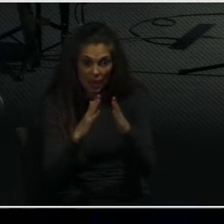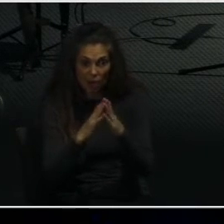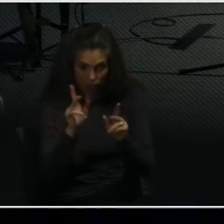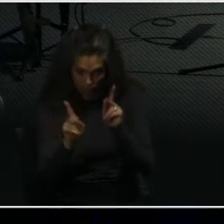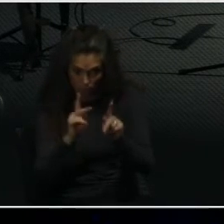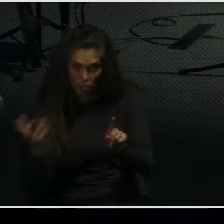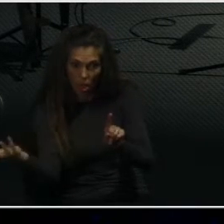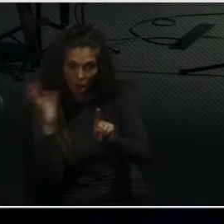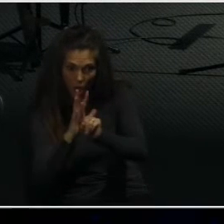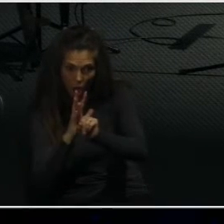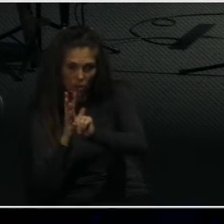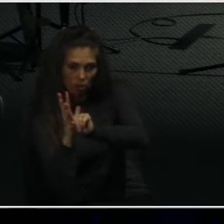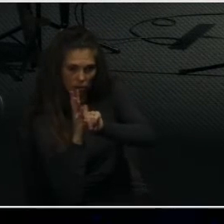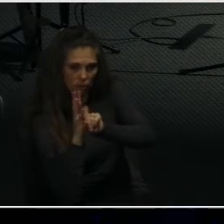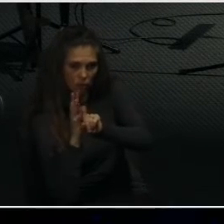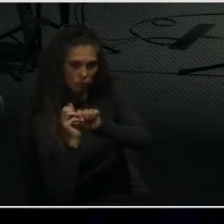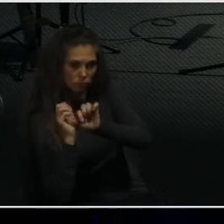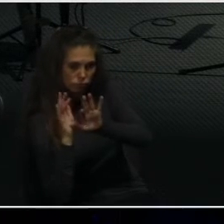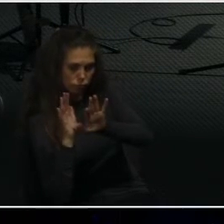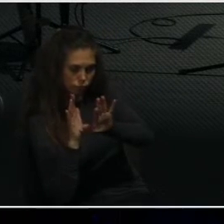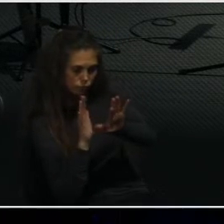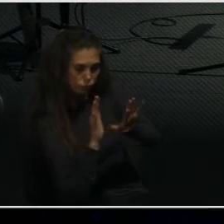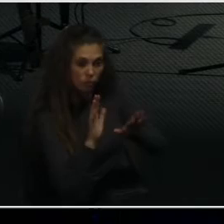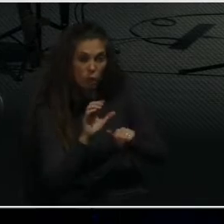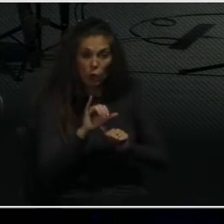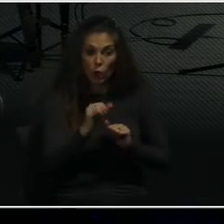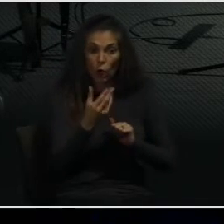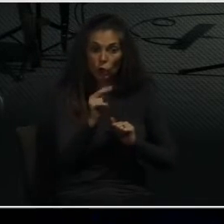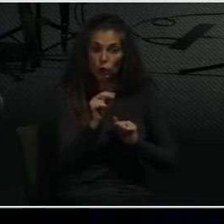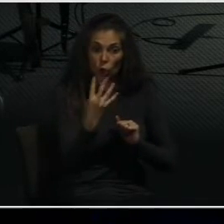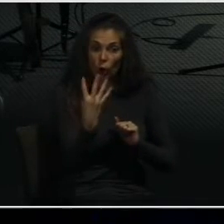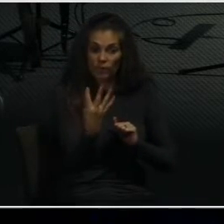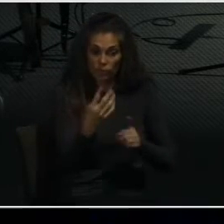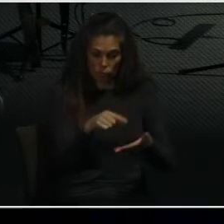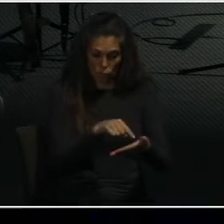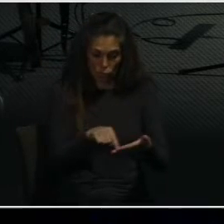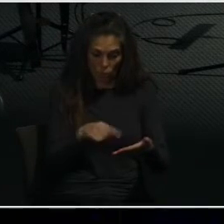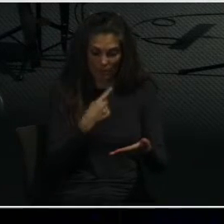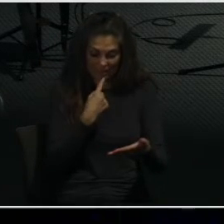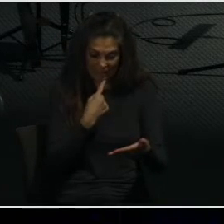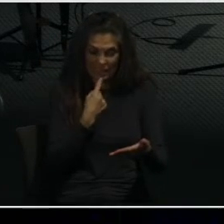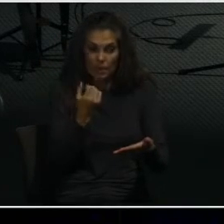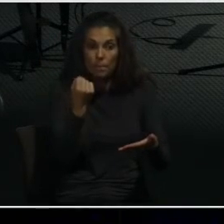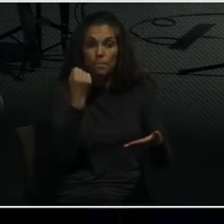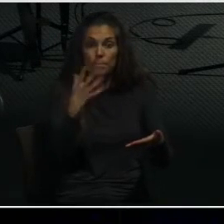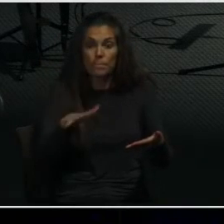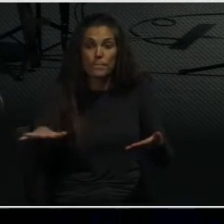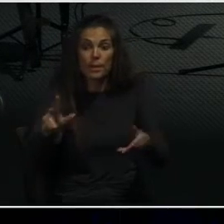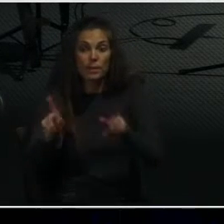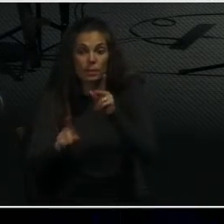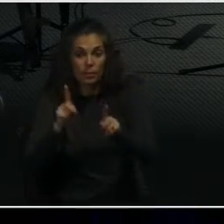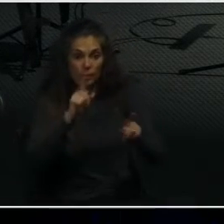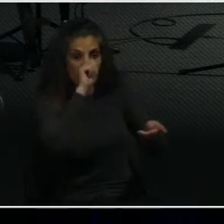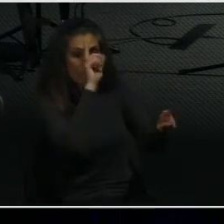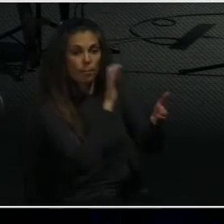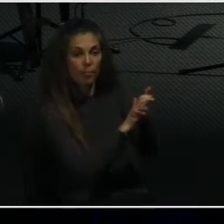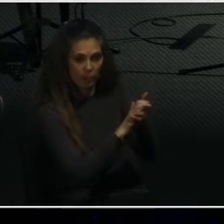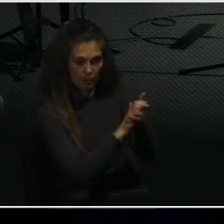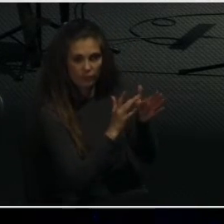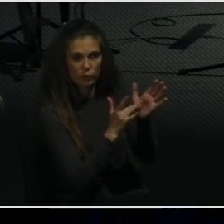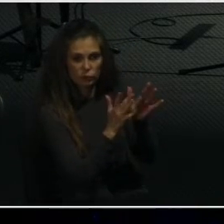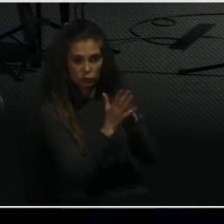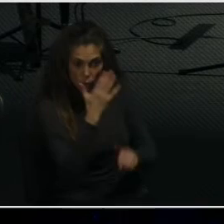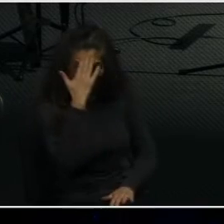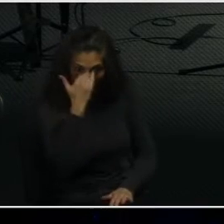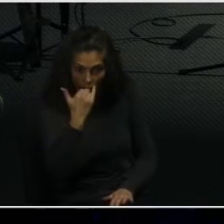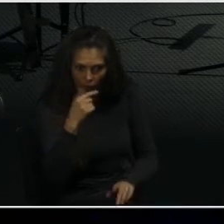us many Samaritans in that town believed in him because of the woman's testimony. And later more believed because they meet Jesus